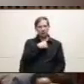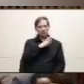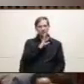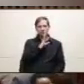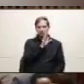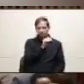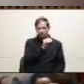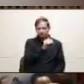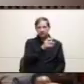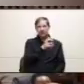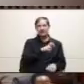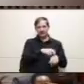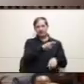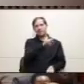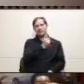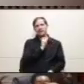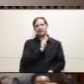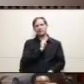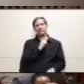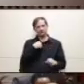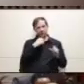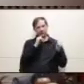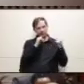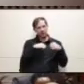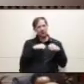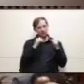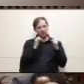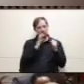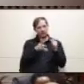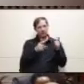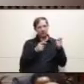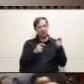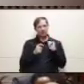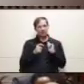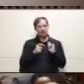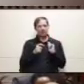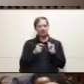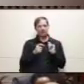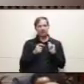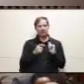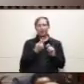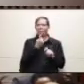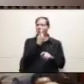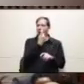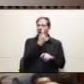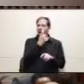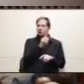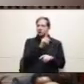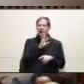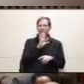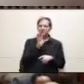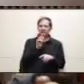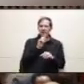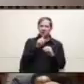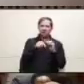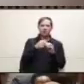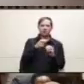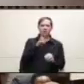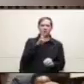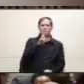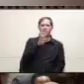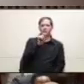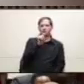actually make payments to us, and they've agreed. In actual fact, the only thing they were querying was the fact that our rates and taxes were not